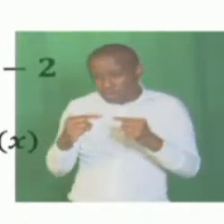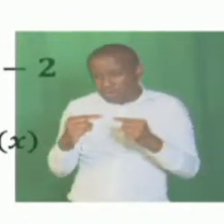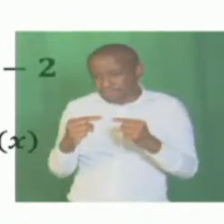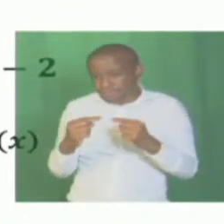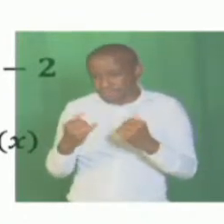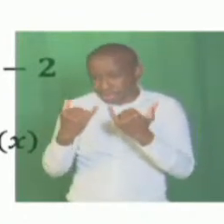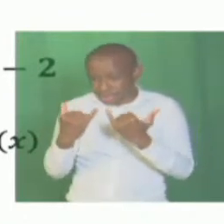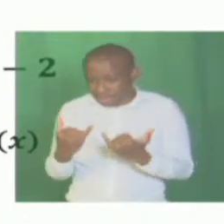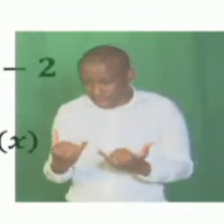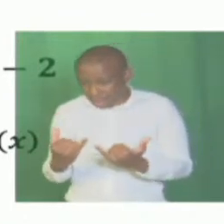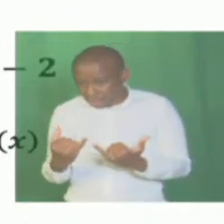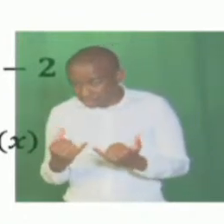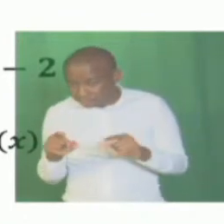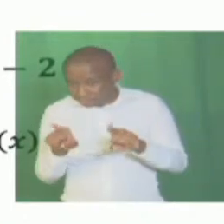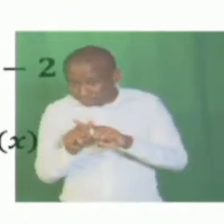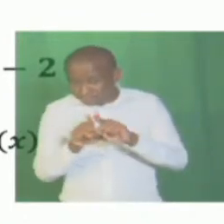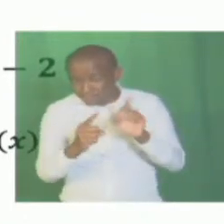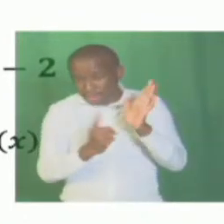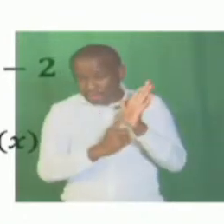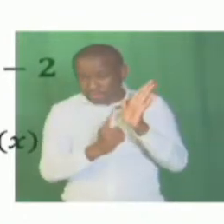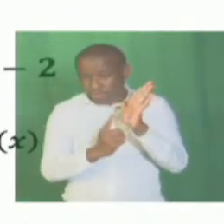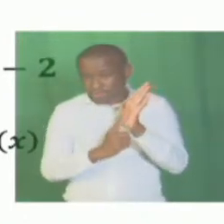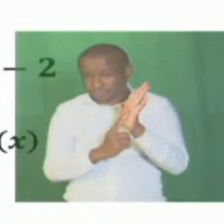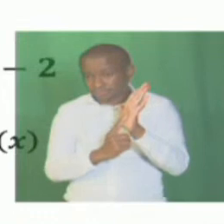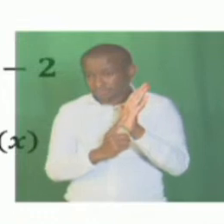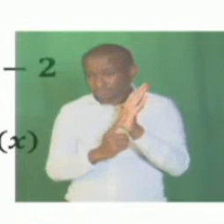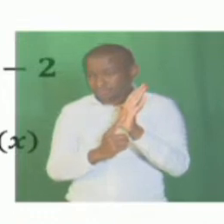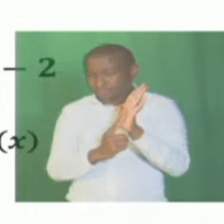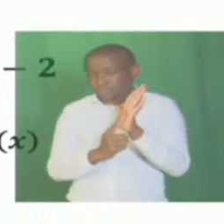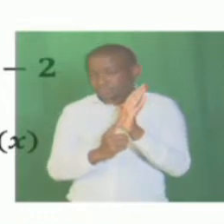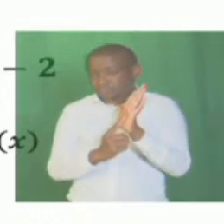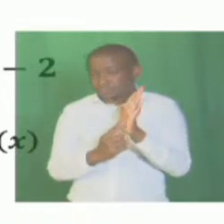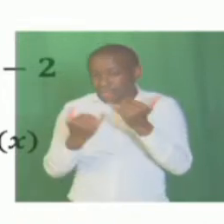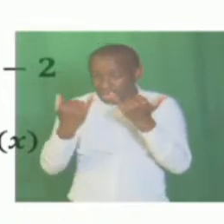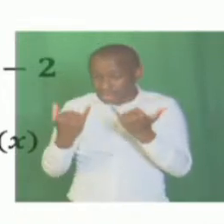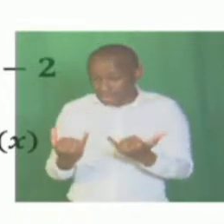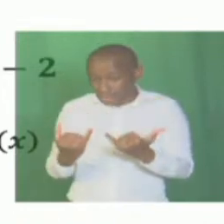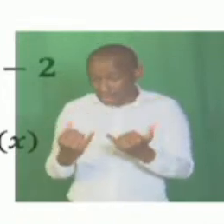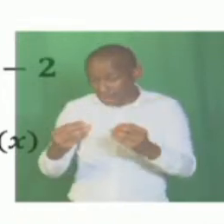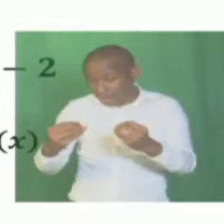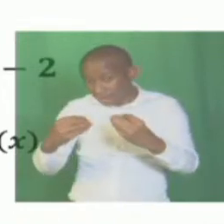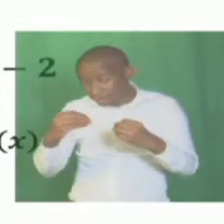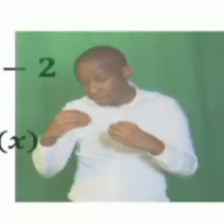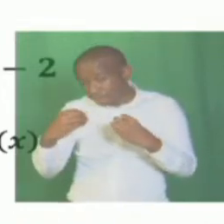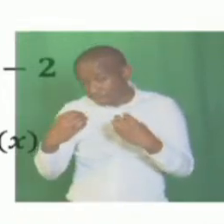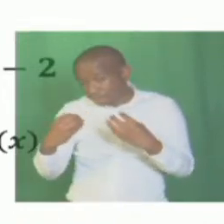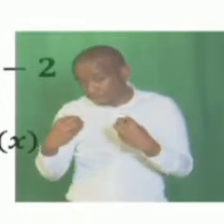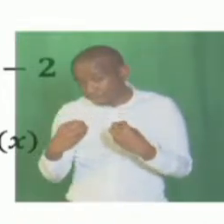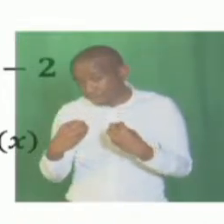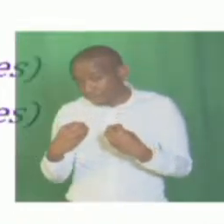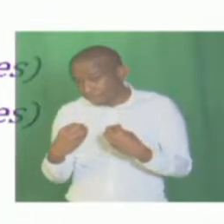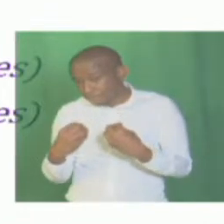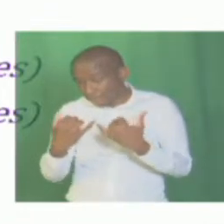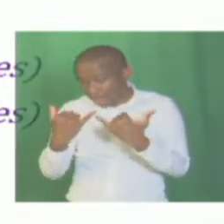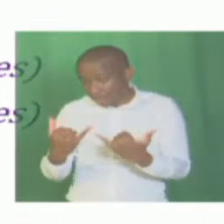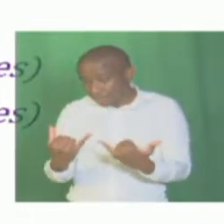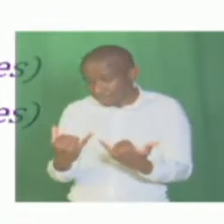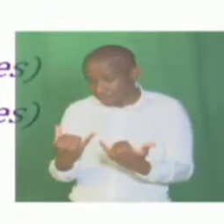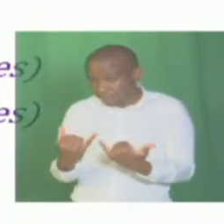So here is an example. So as we were given the functions on our previous slide,